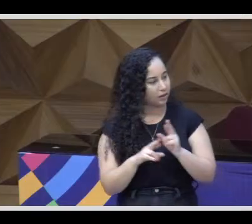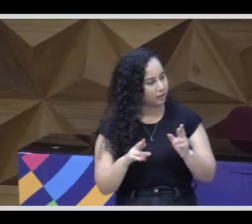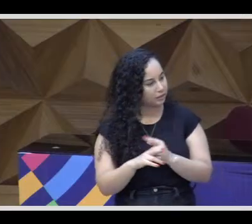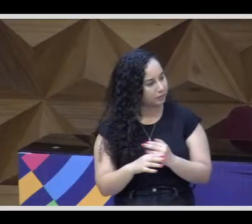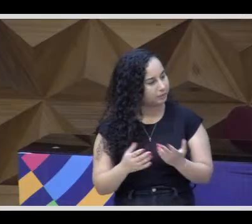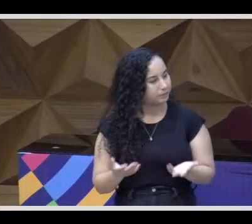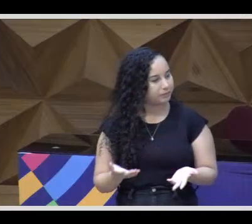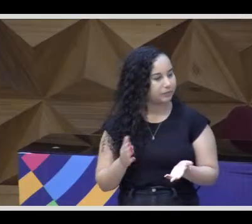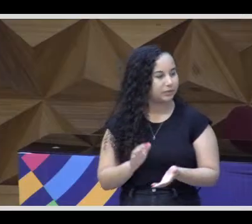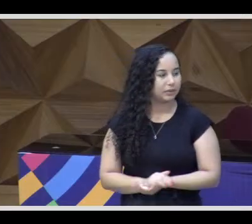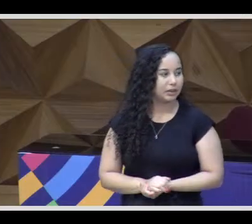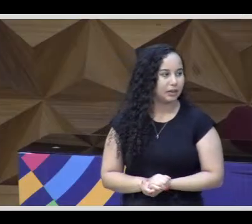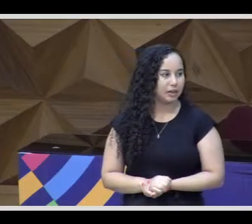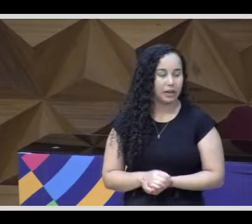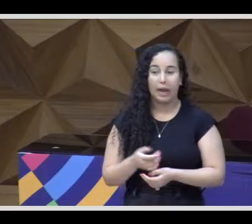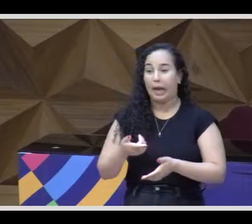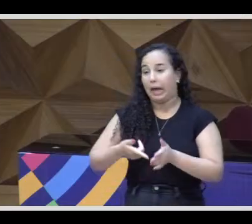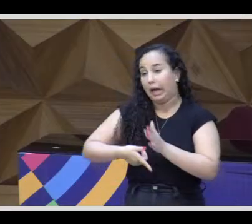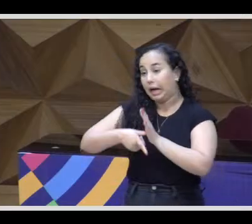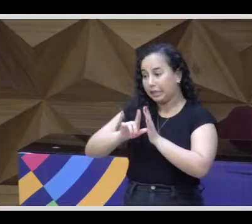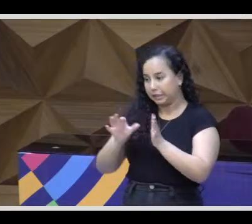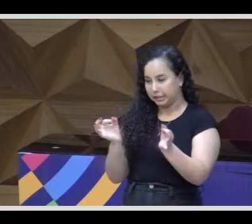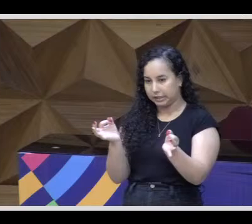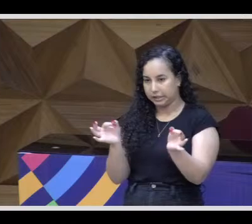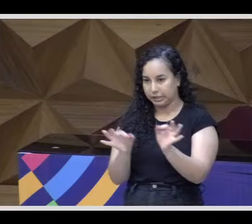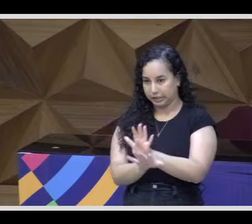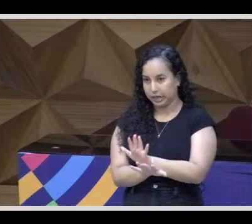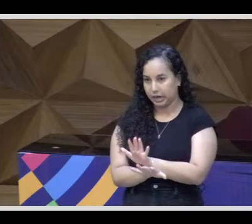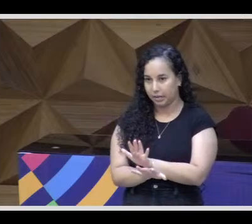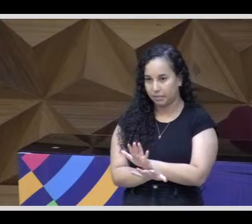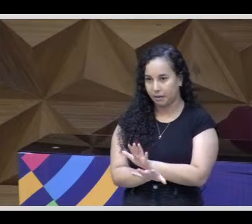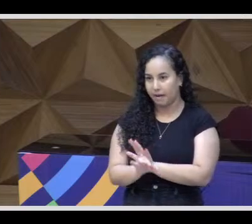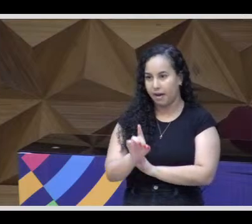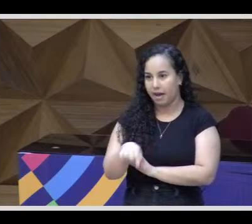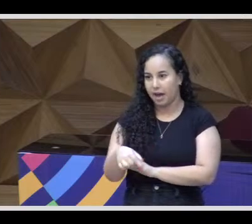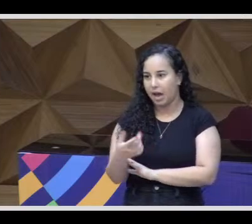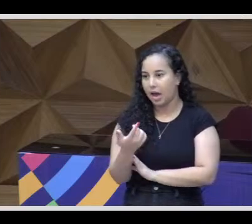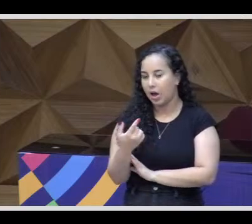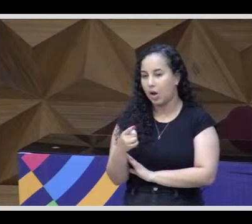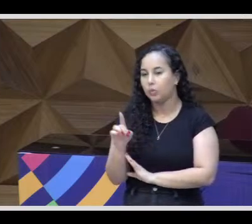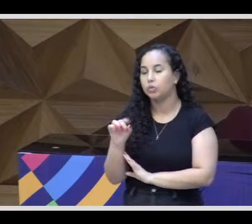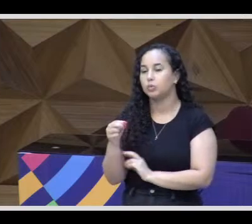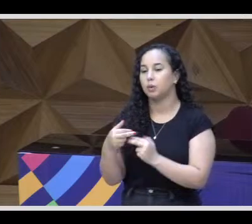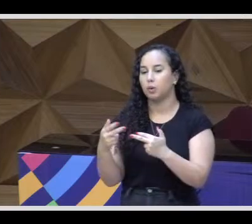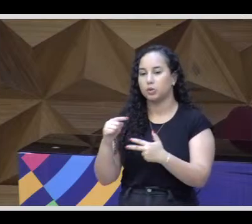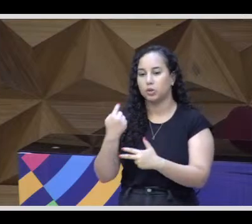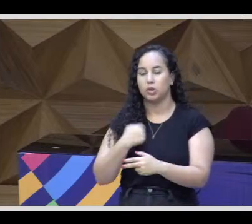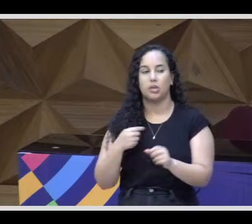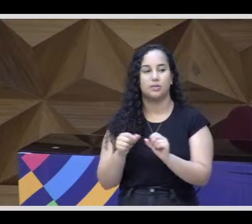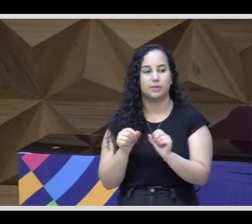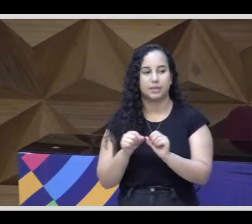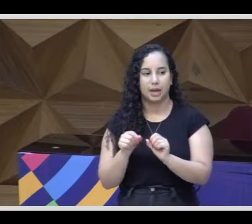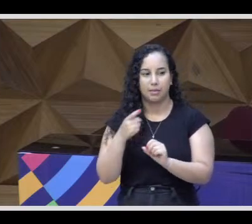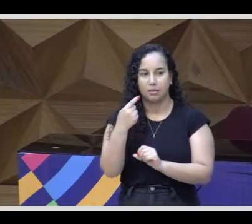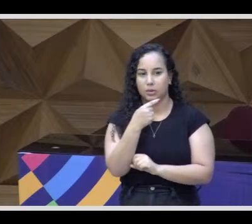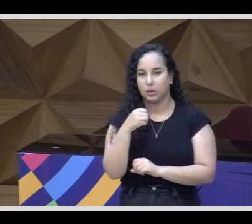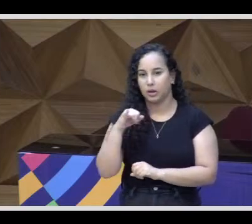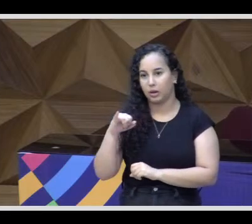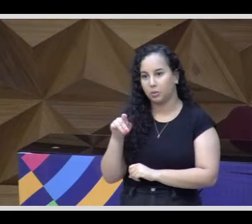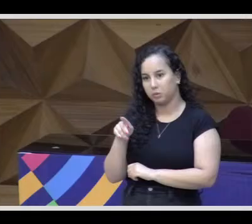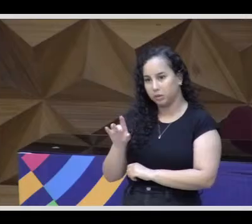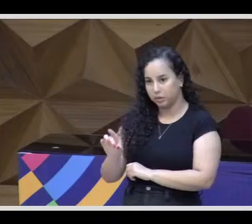good. Until the end, the last movement we did on the